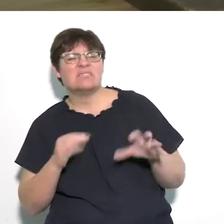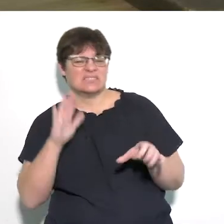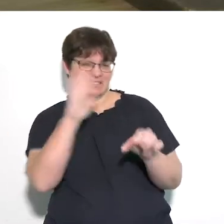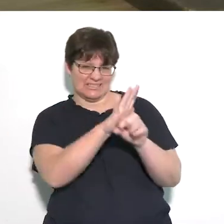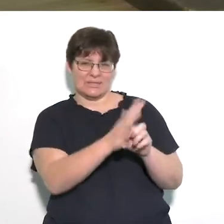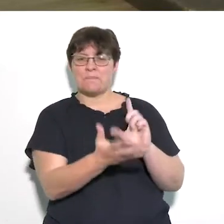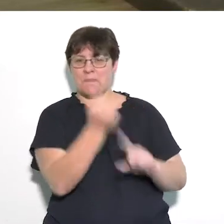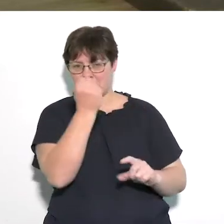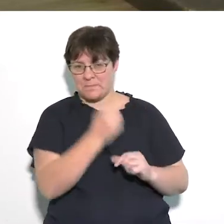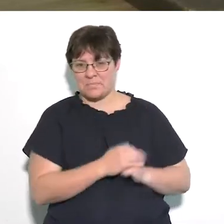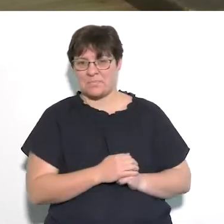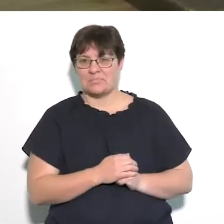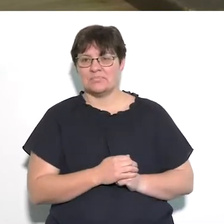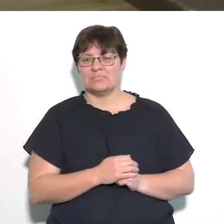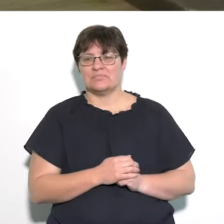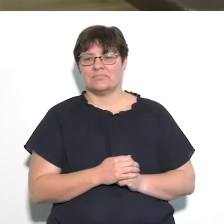leaves,